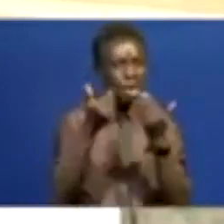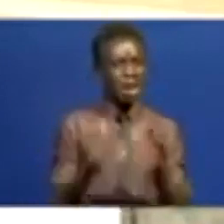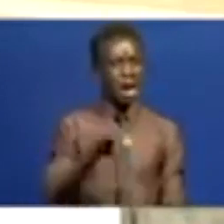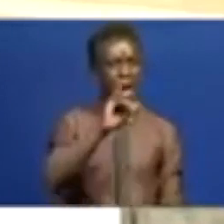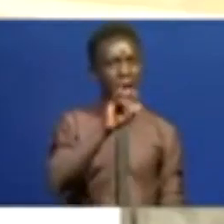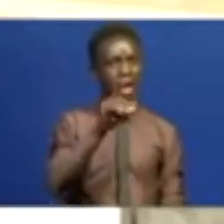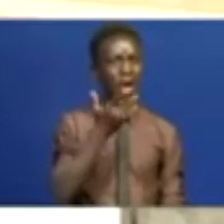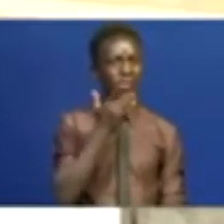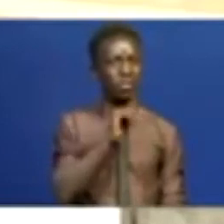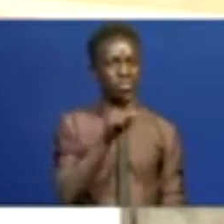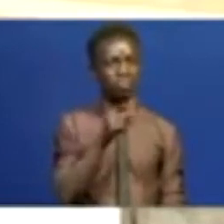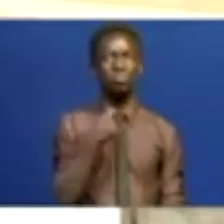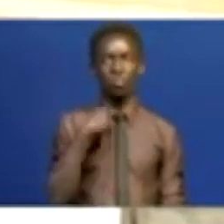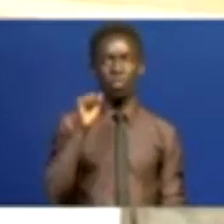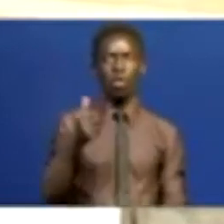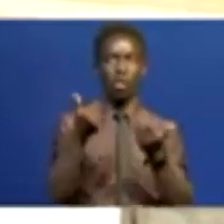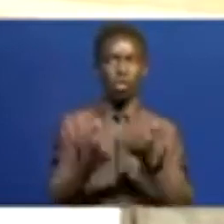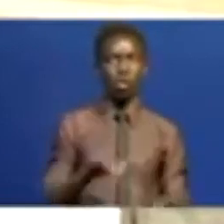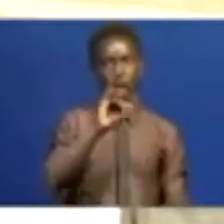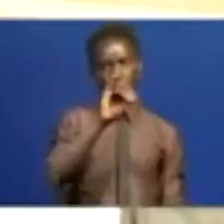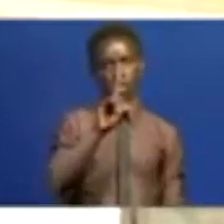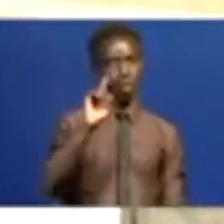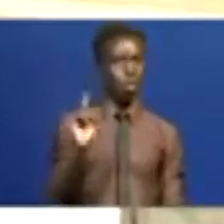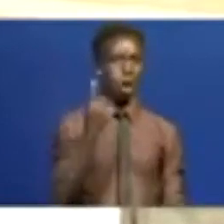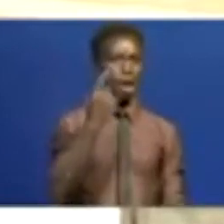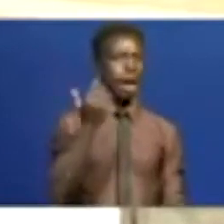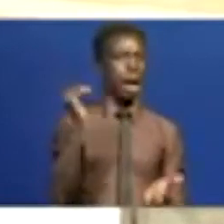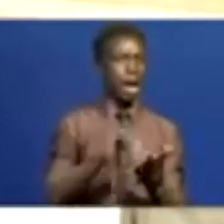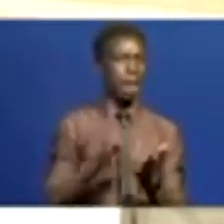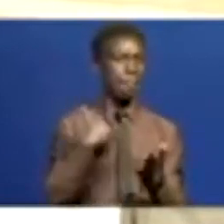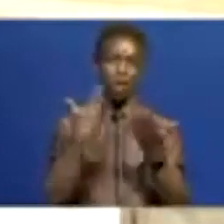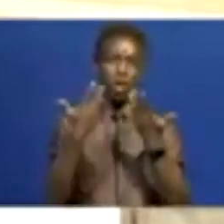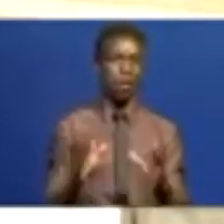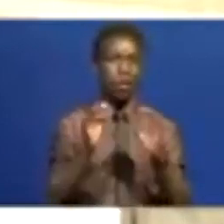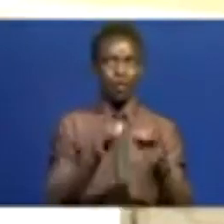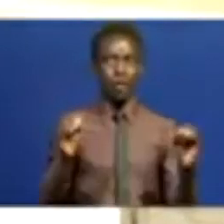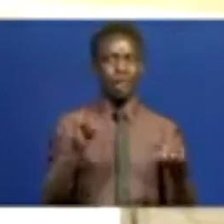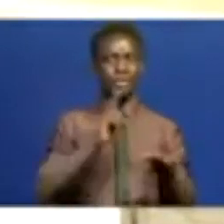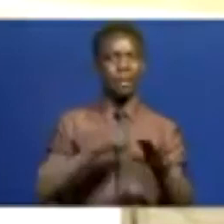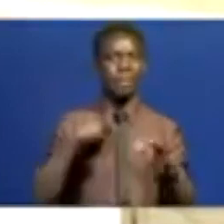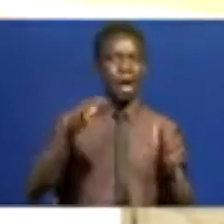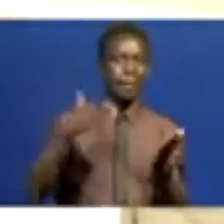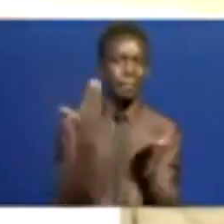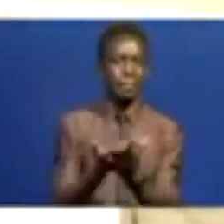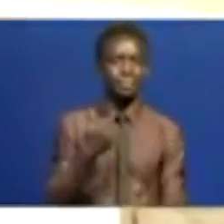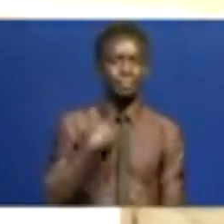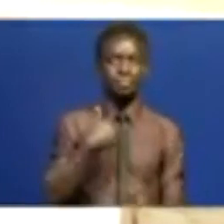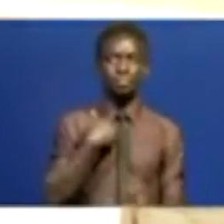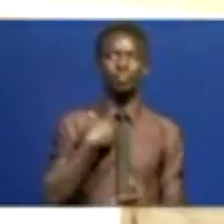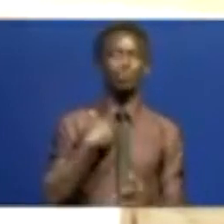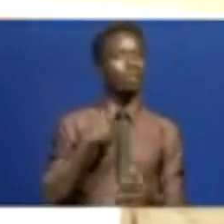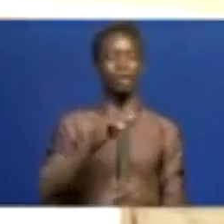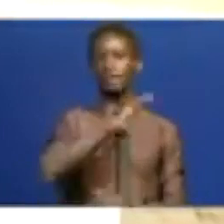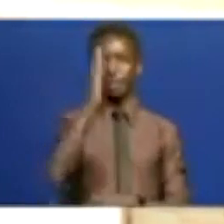I think I have once, but then I had not lost it. Just when after I had applied, I discovered that I never lost the ID. So I